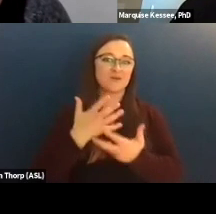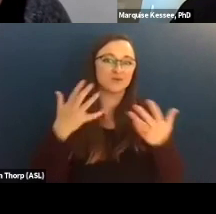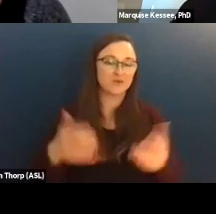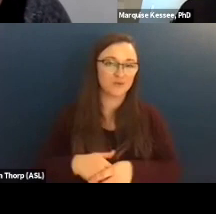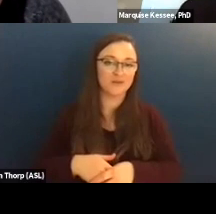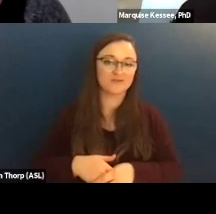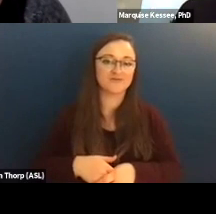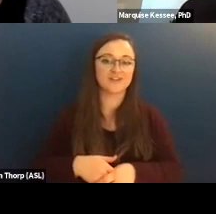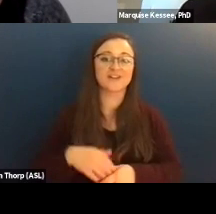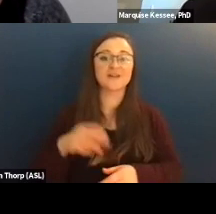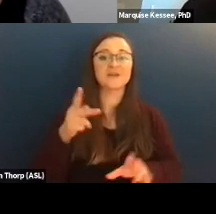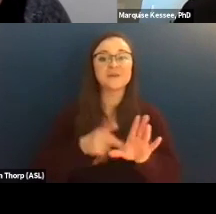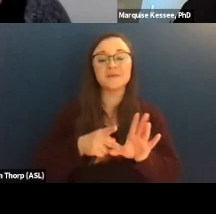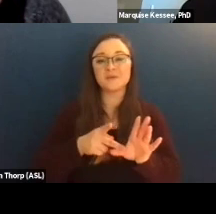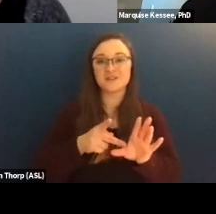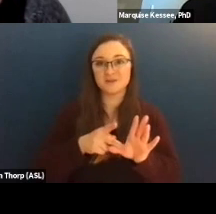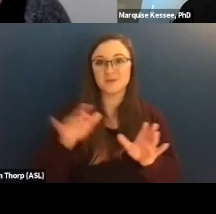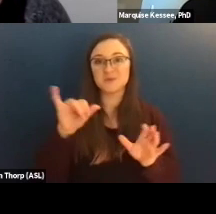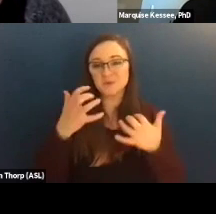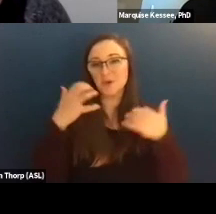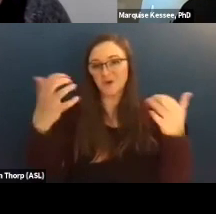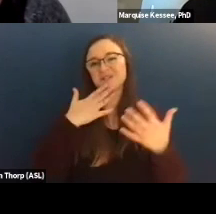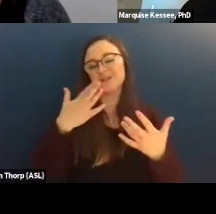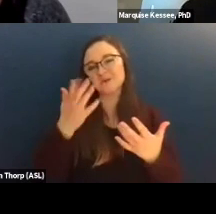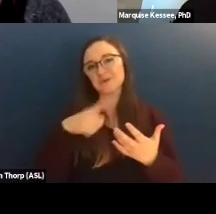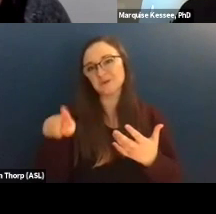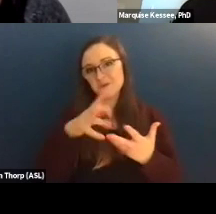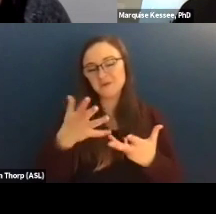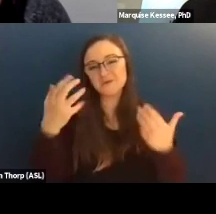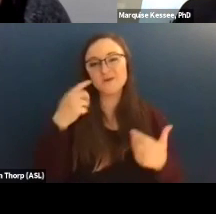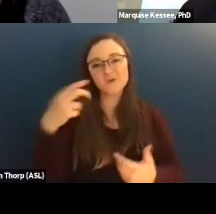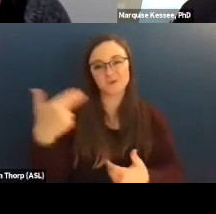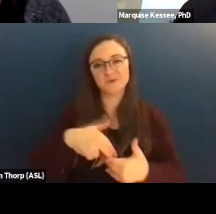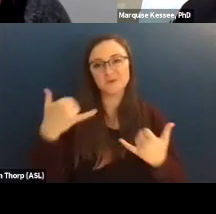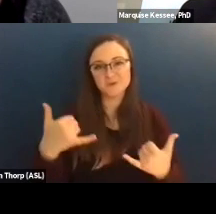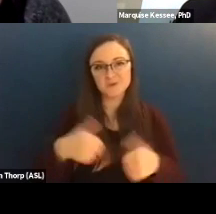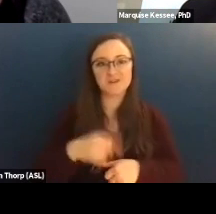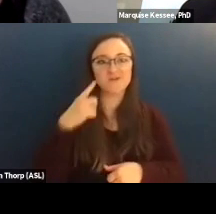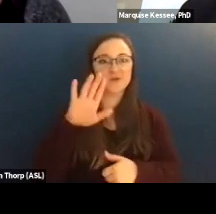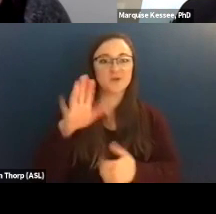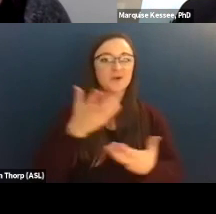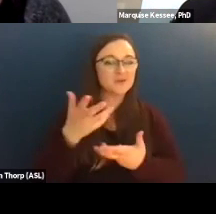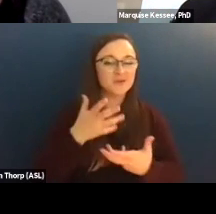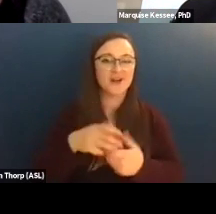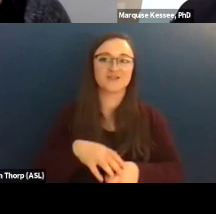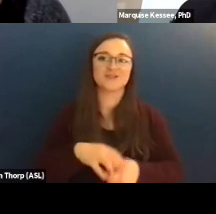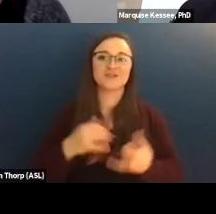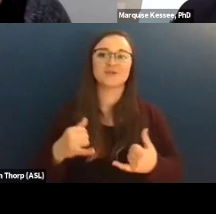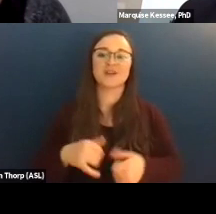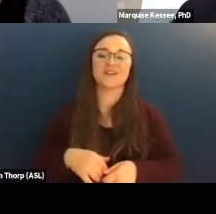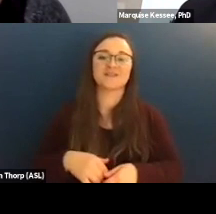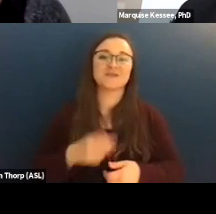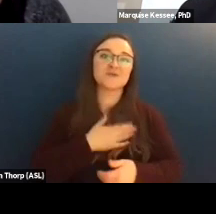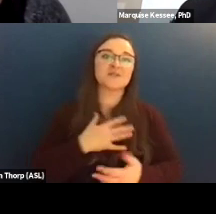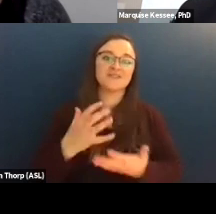the participants. Thank you all very, very much for your interaction and engagement, and take advantage